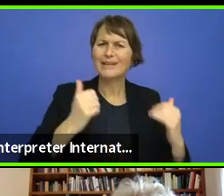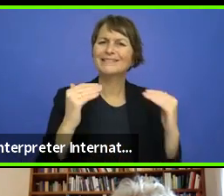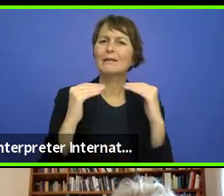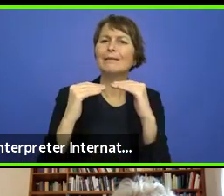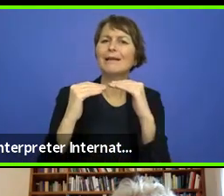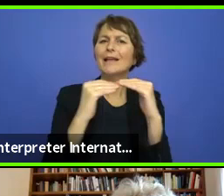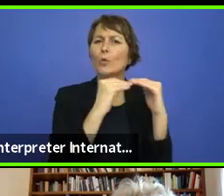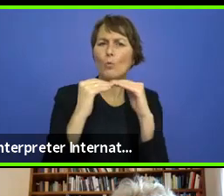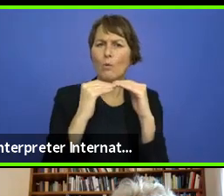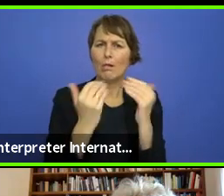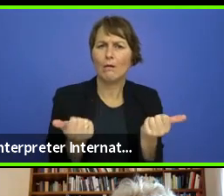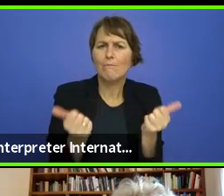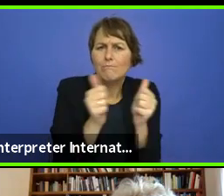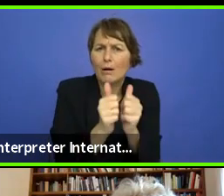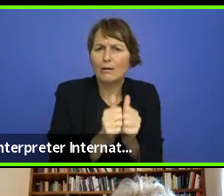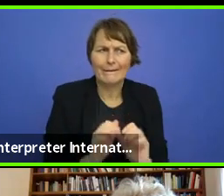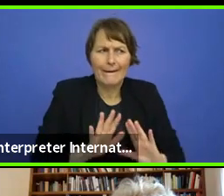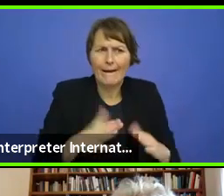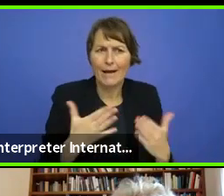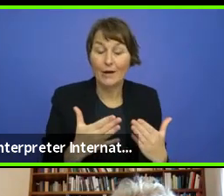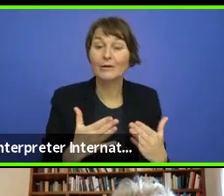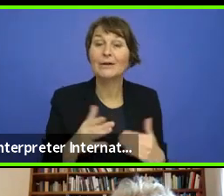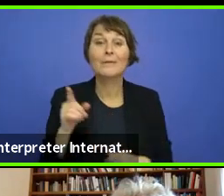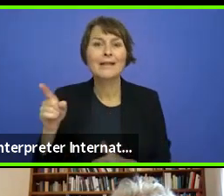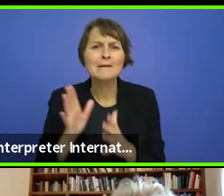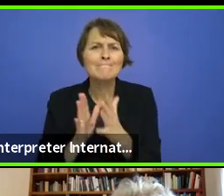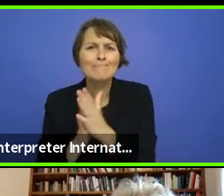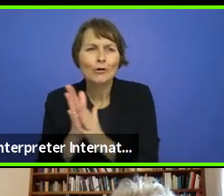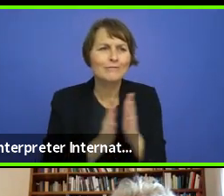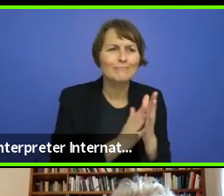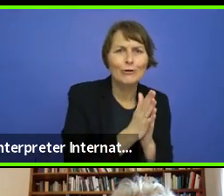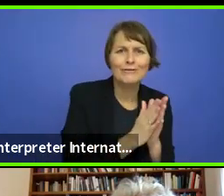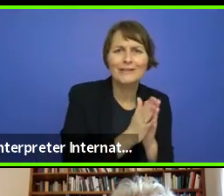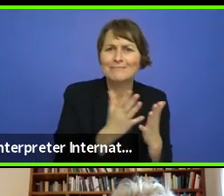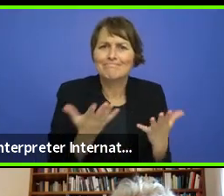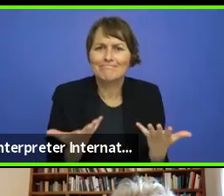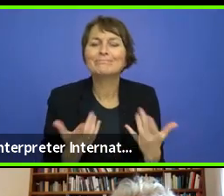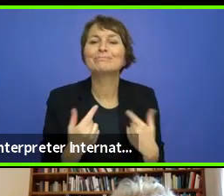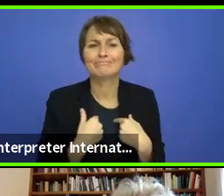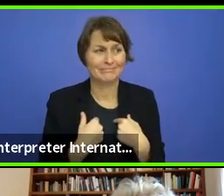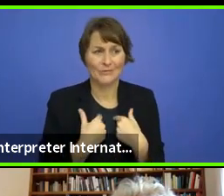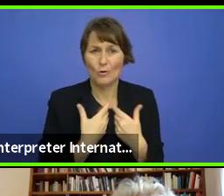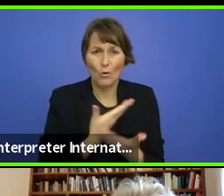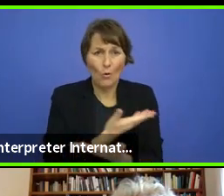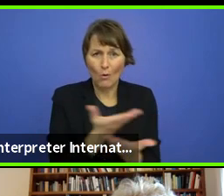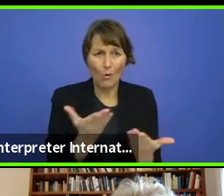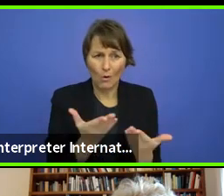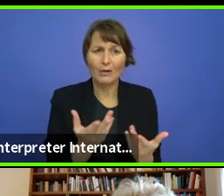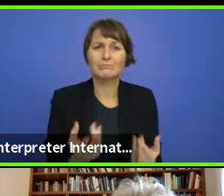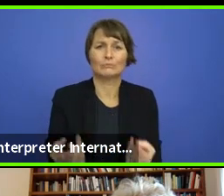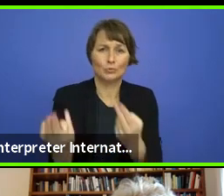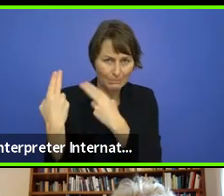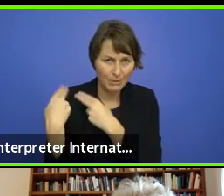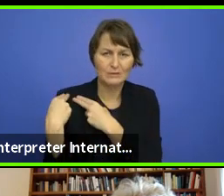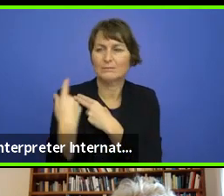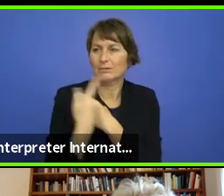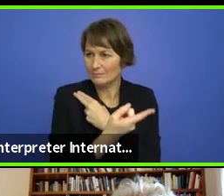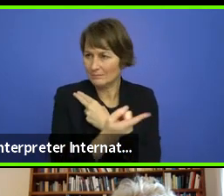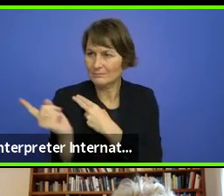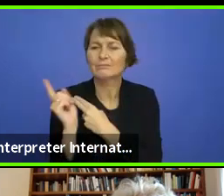of them was quite clear that this is an issue everybody, all of them wanted